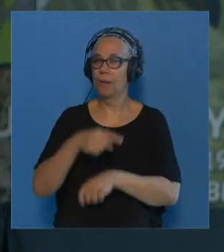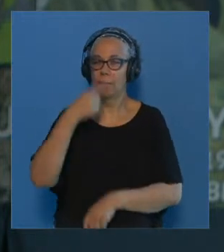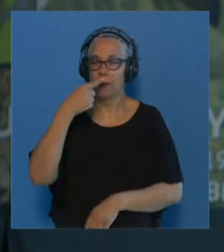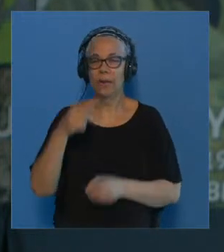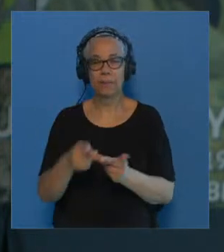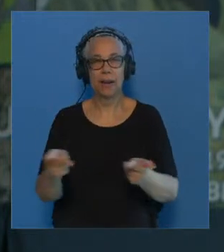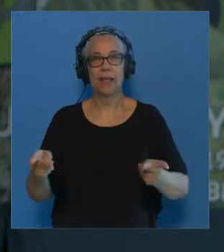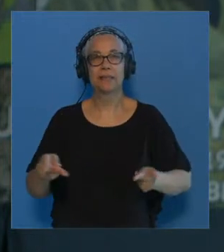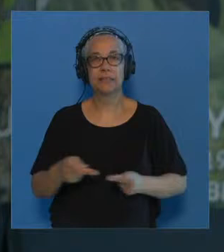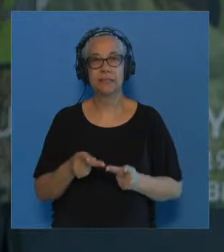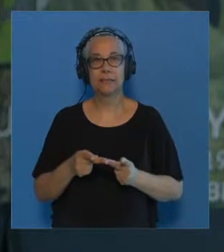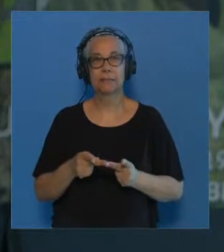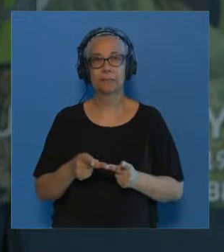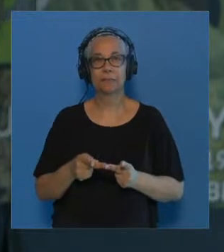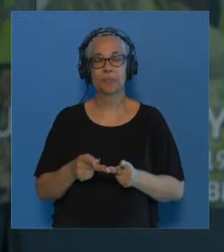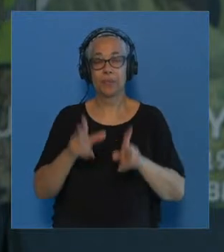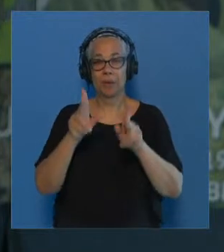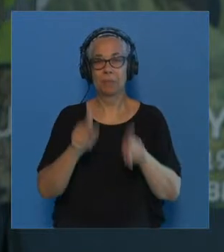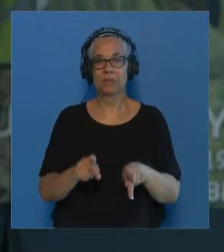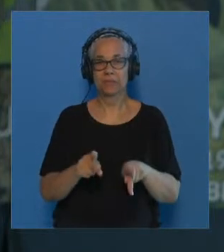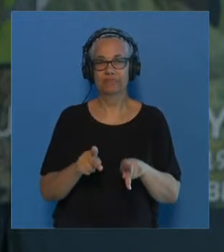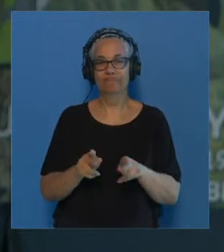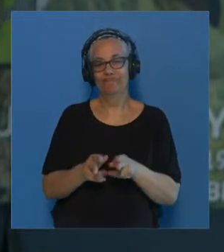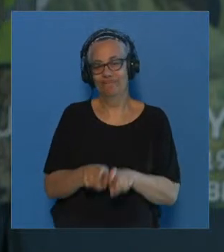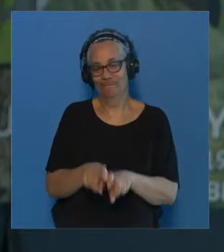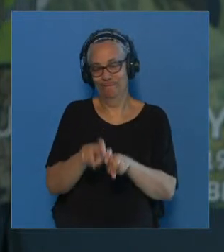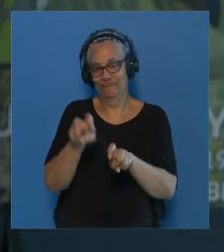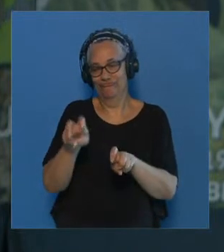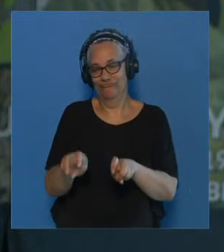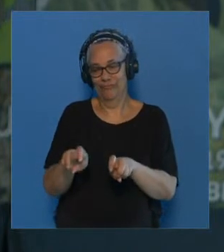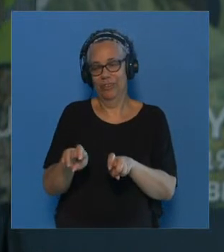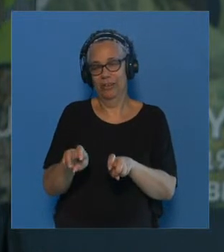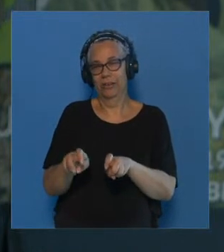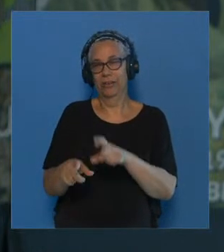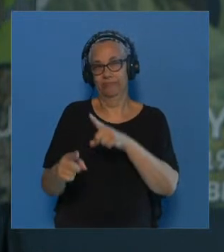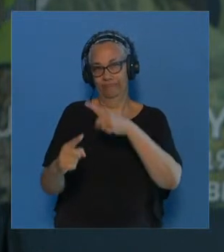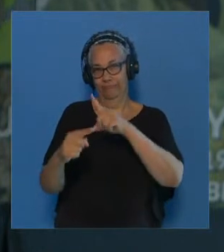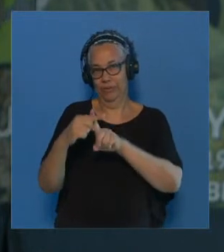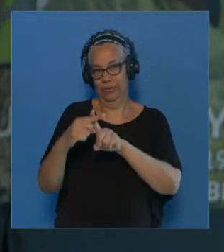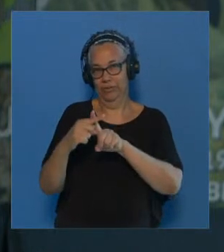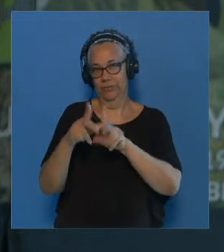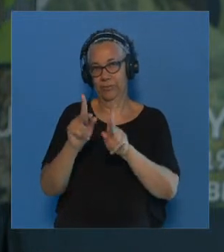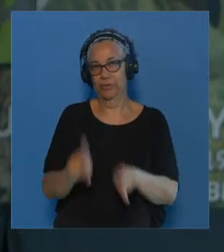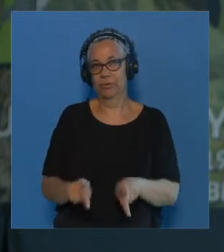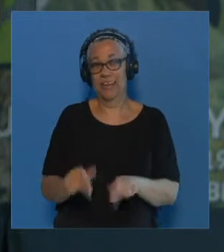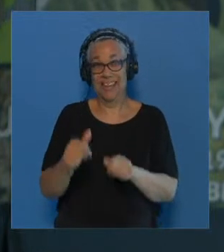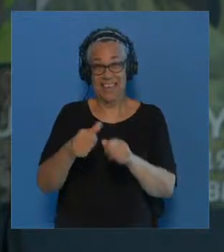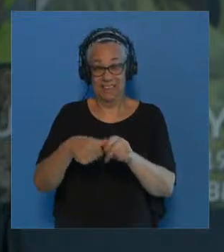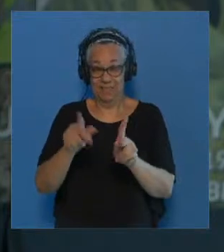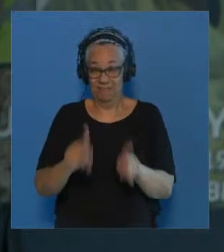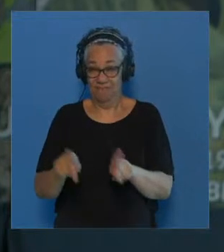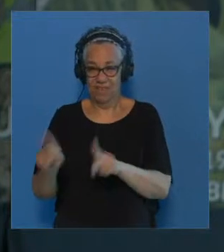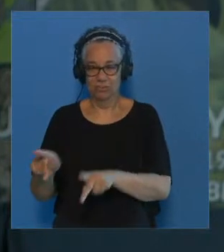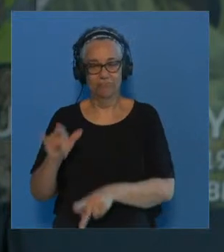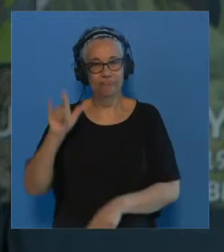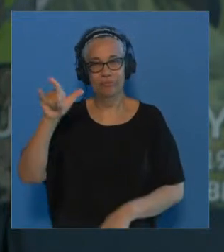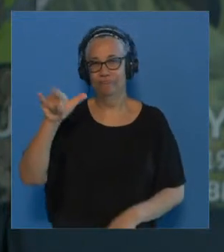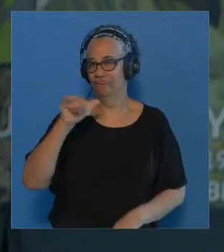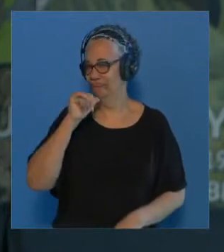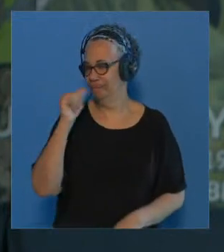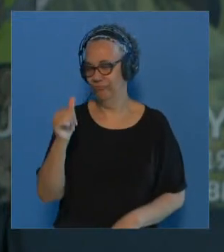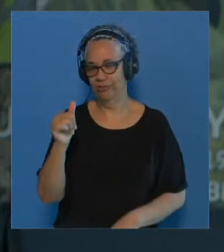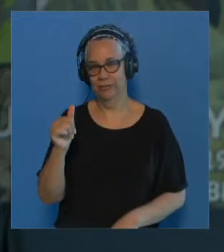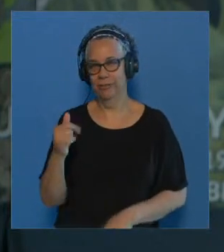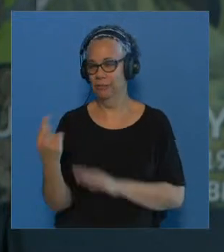places. This would be a person sitting near the person who is positive. Every passenger on the plane does not have to quarantine